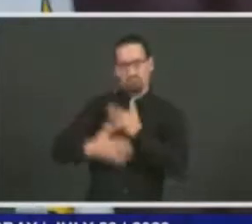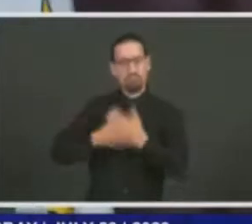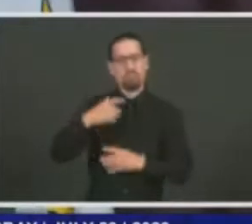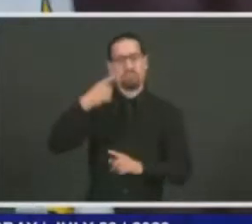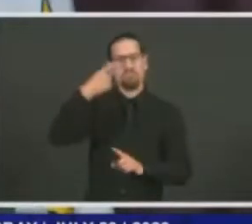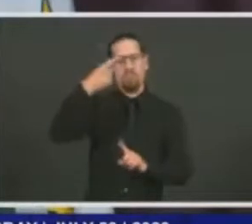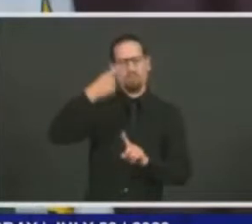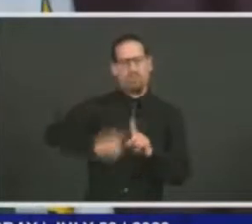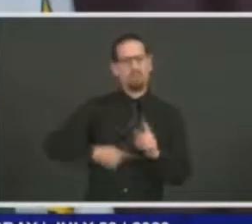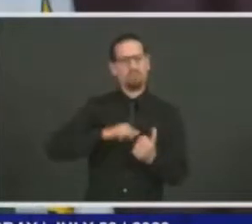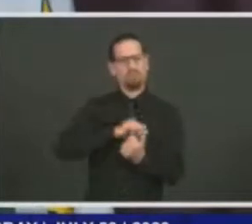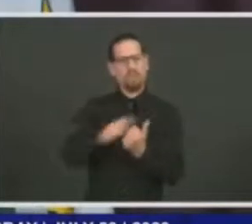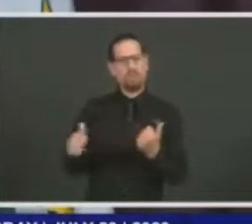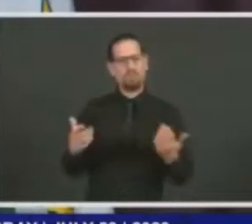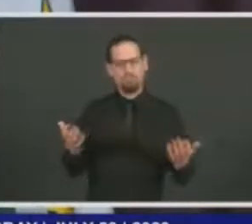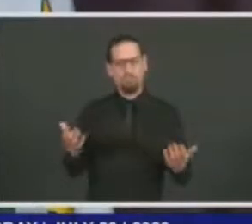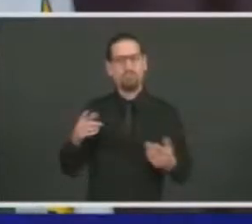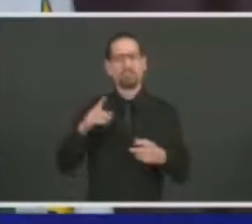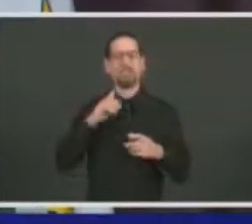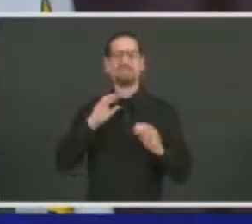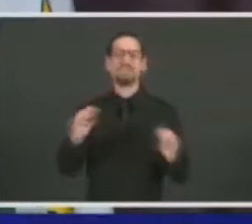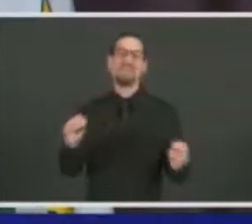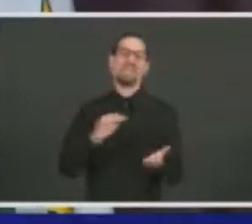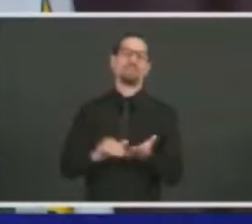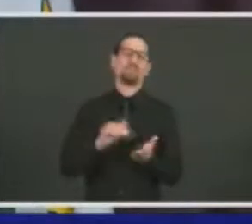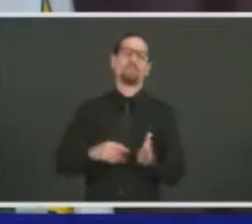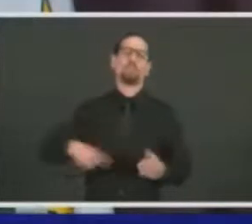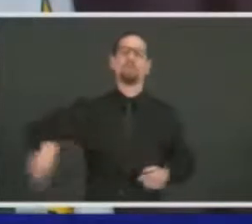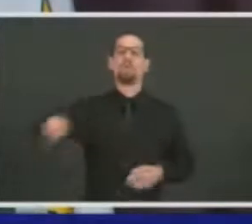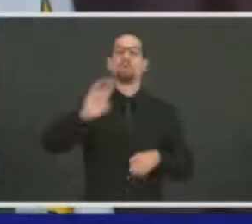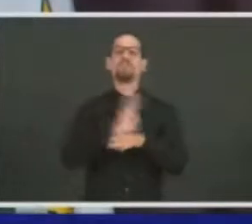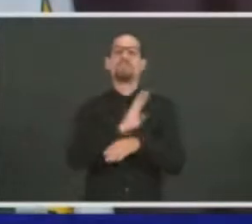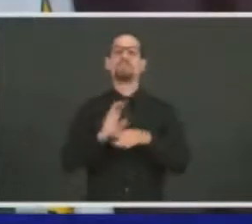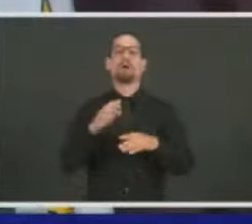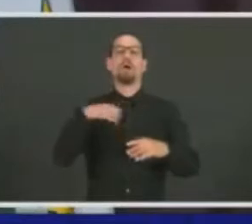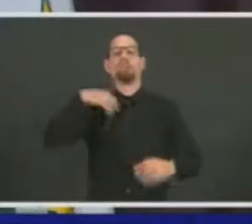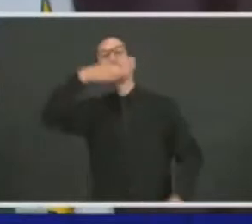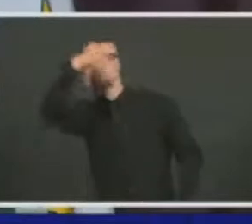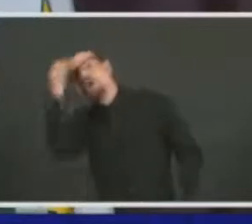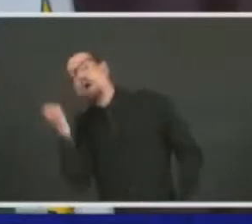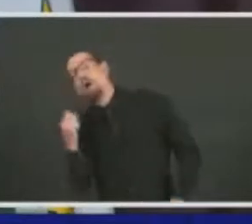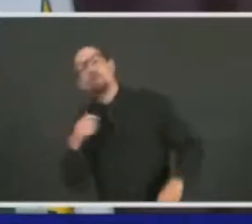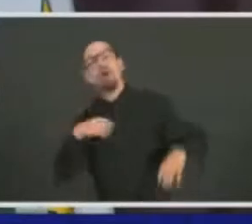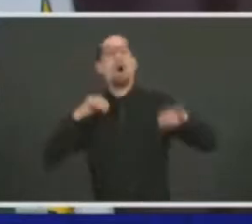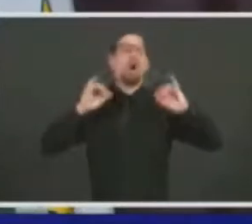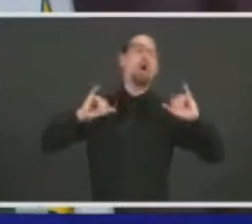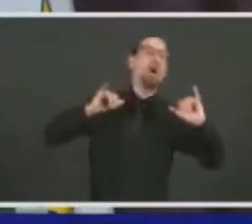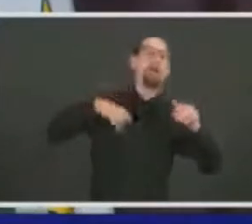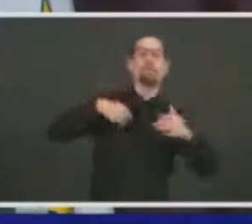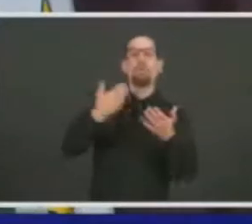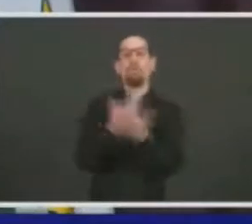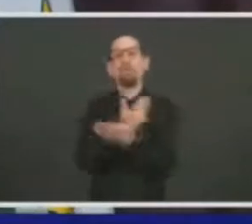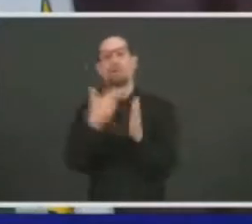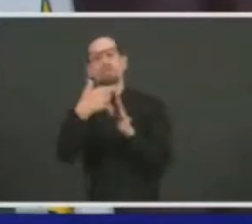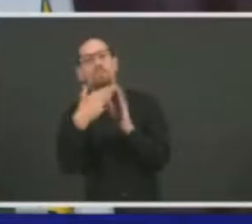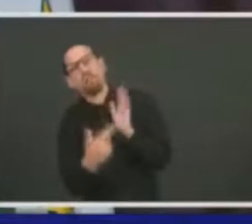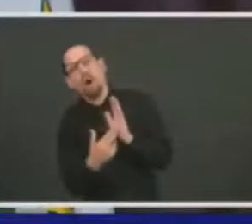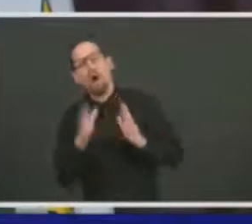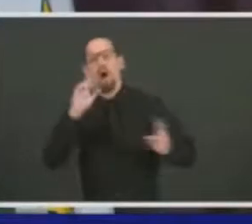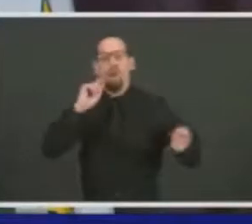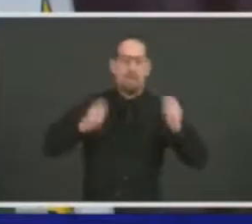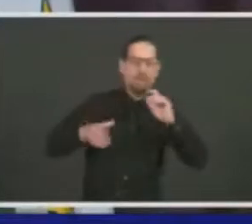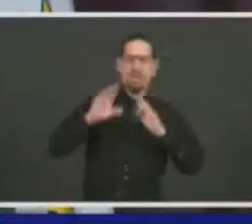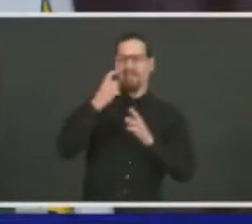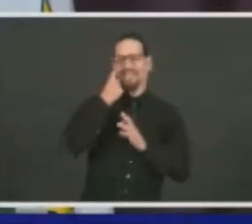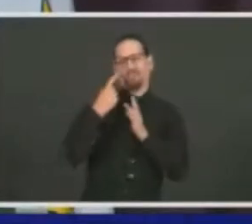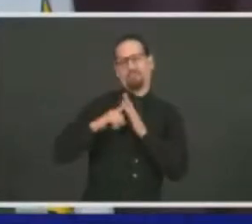complying. You know, the first week or two, you had to learn the rules. Folks really weren't sure how to do it. And we understood that. We've been at it